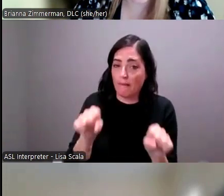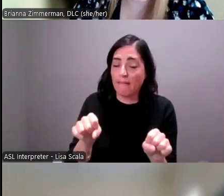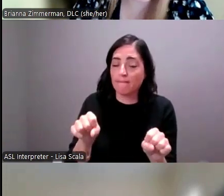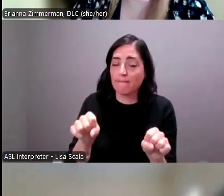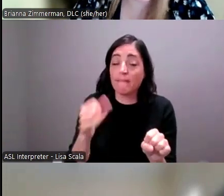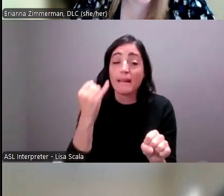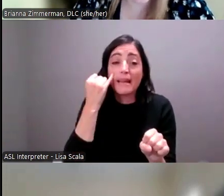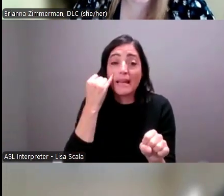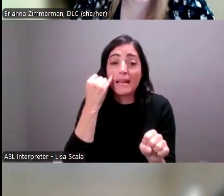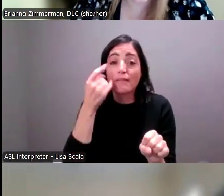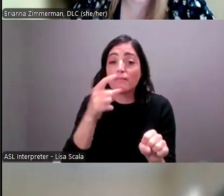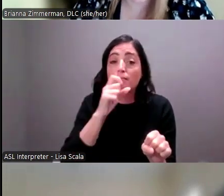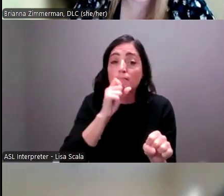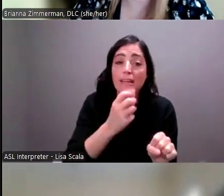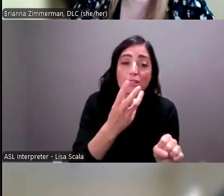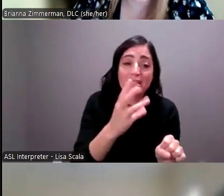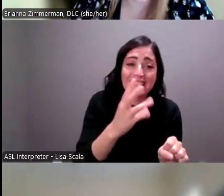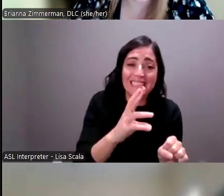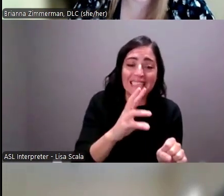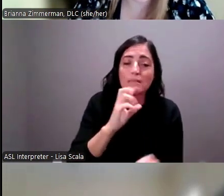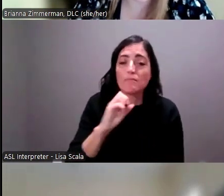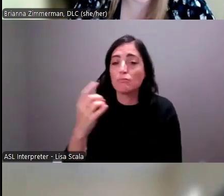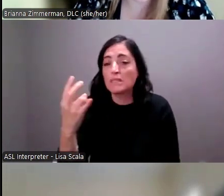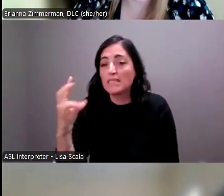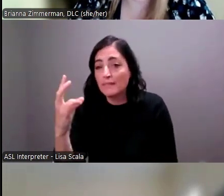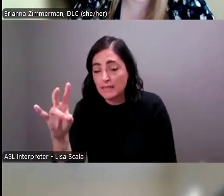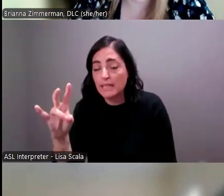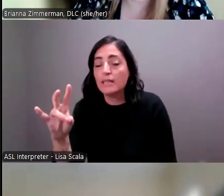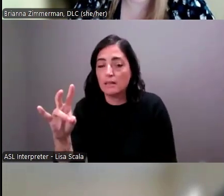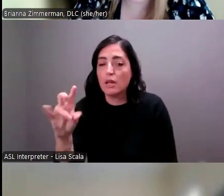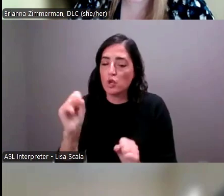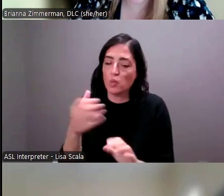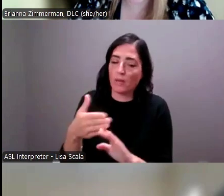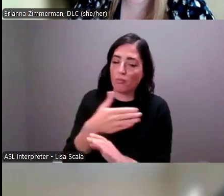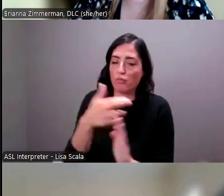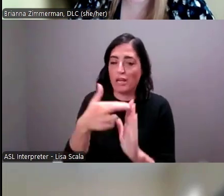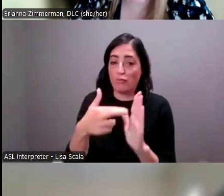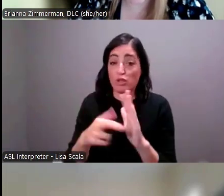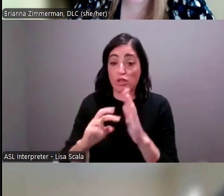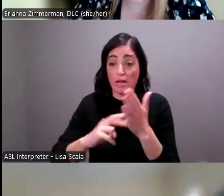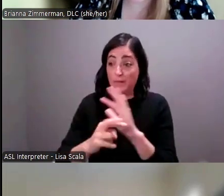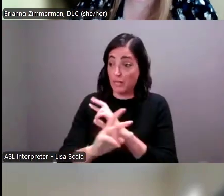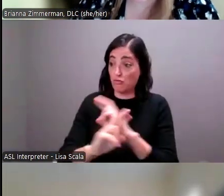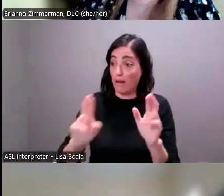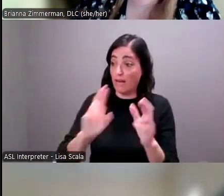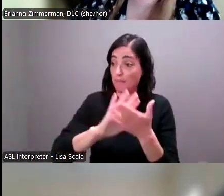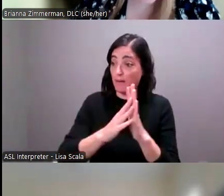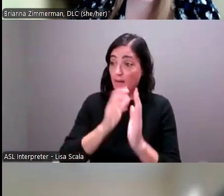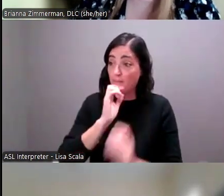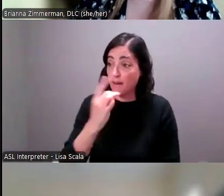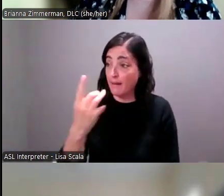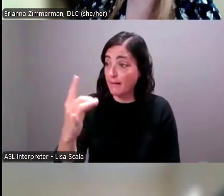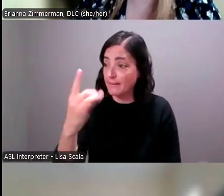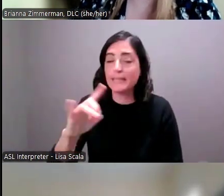you're 16 or 17. And that way you'll be all ready to vote once you turn 18.